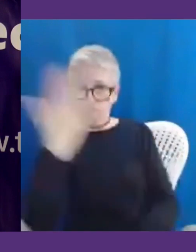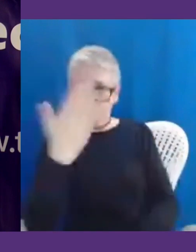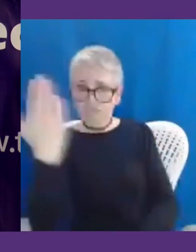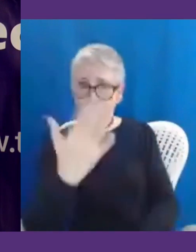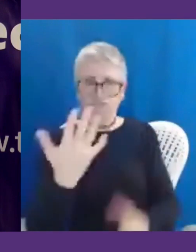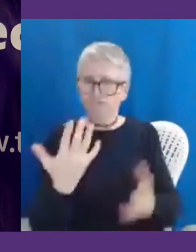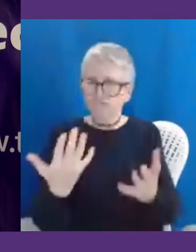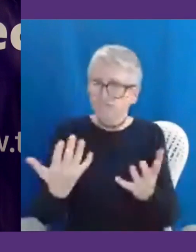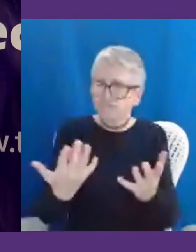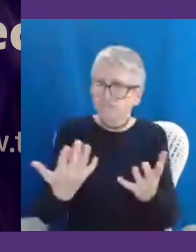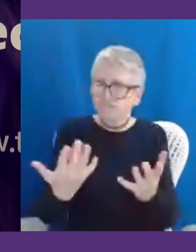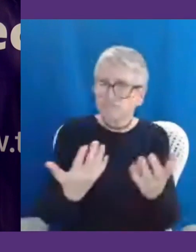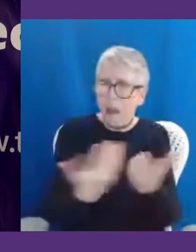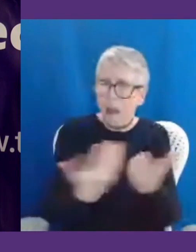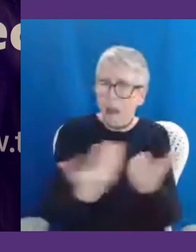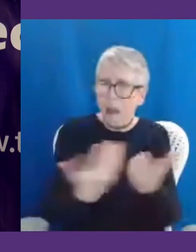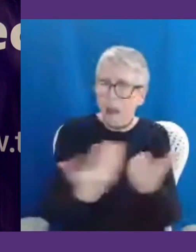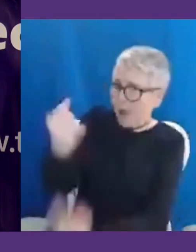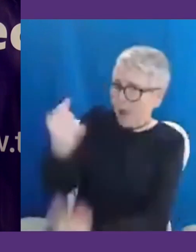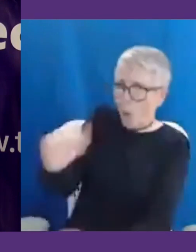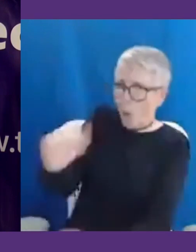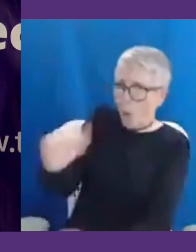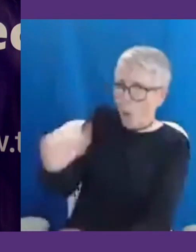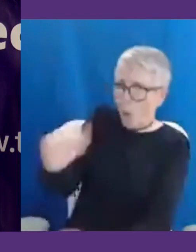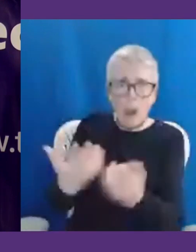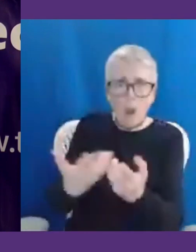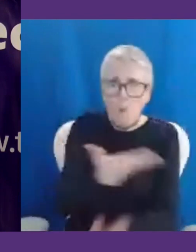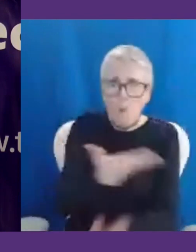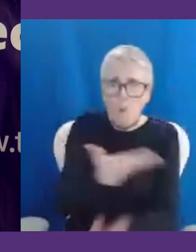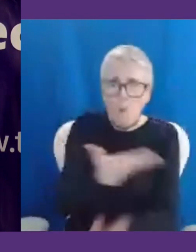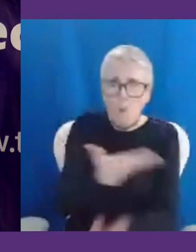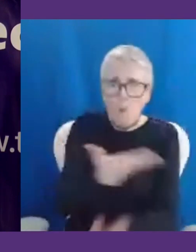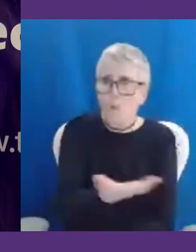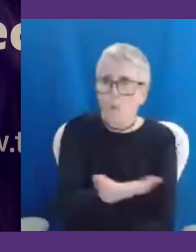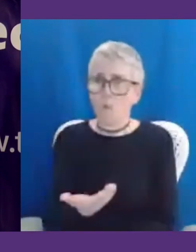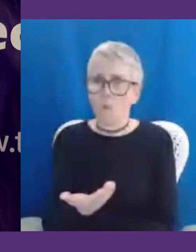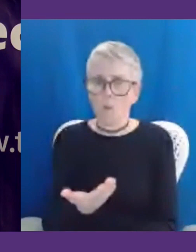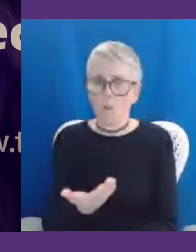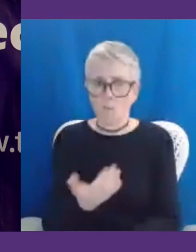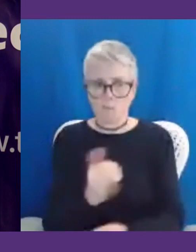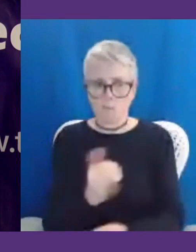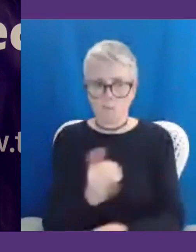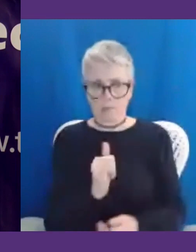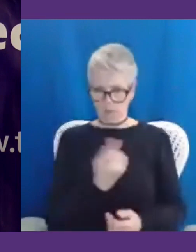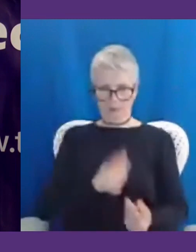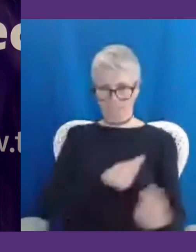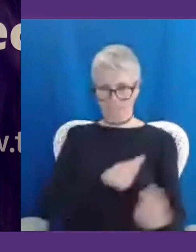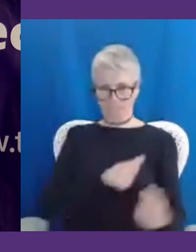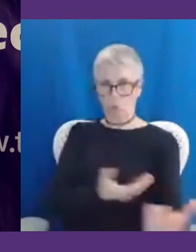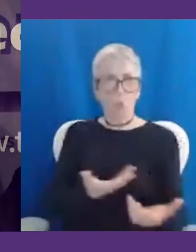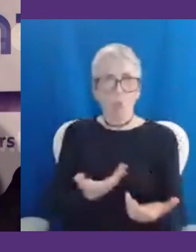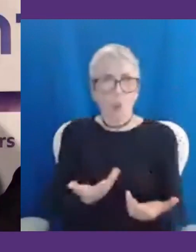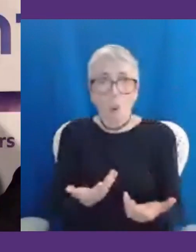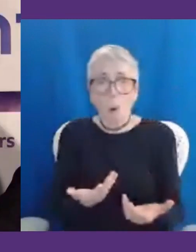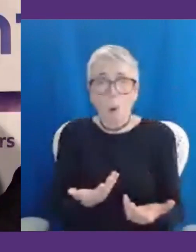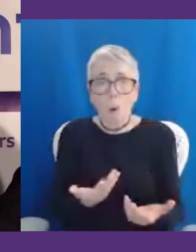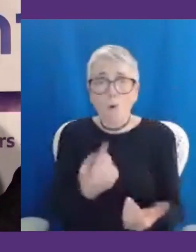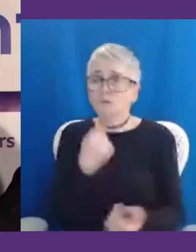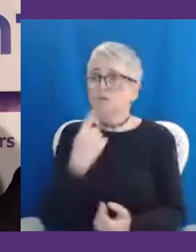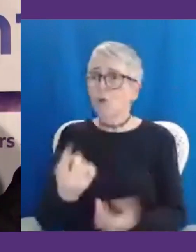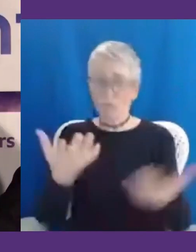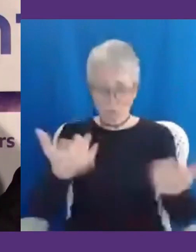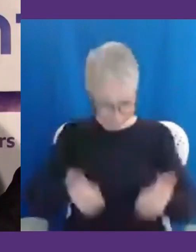in another sense, might be introduced to it and have it explained, or is it just there the next day and carry on using whatever they had before? It was